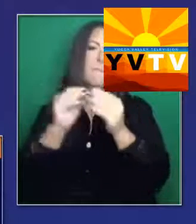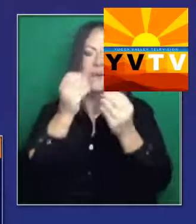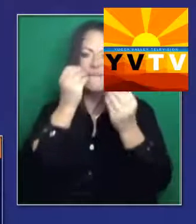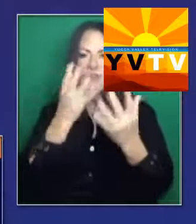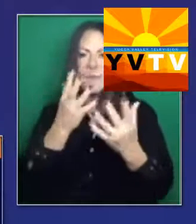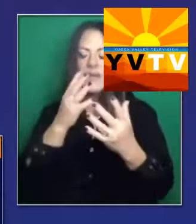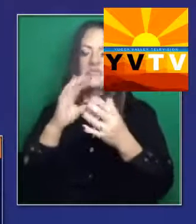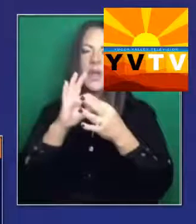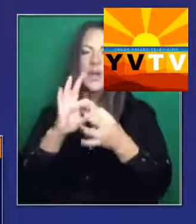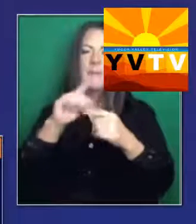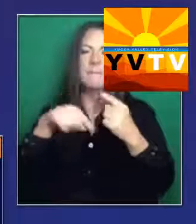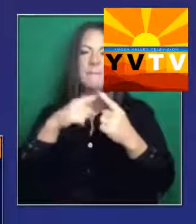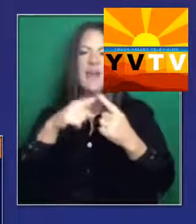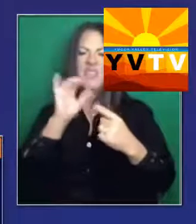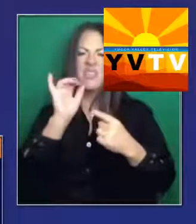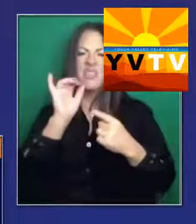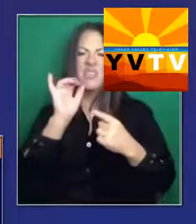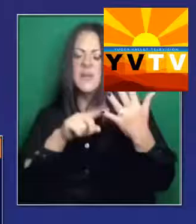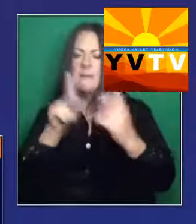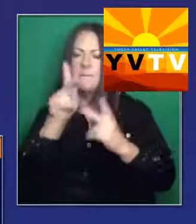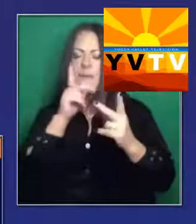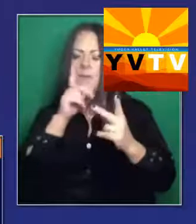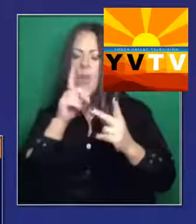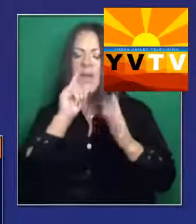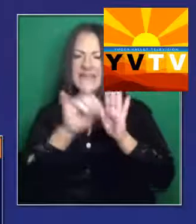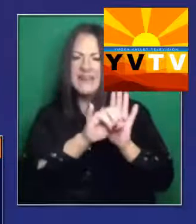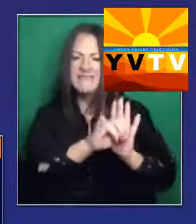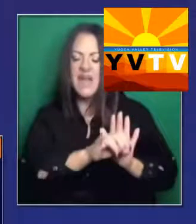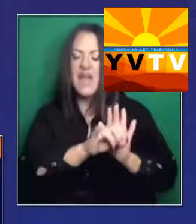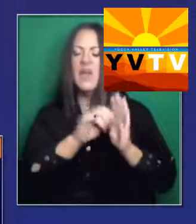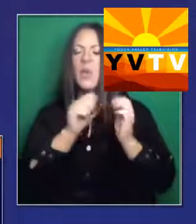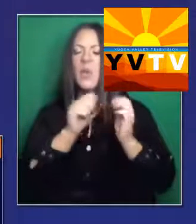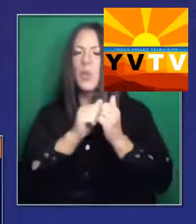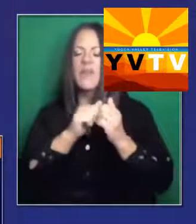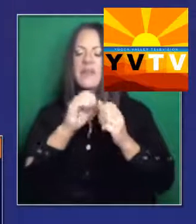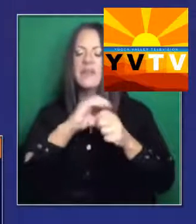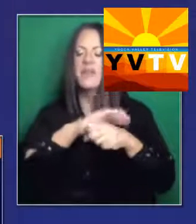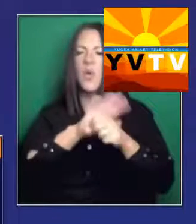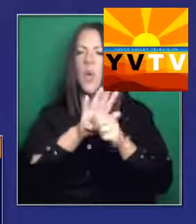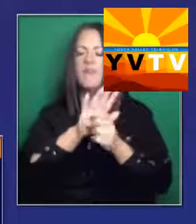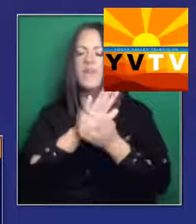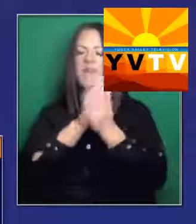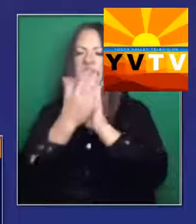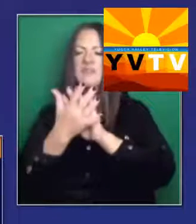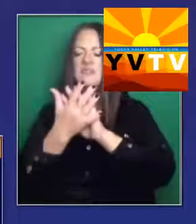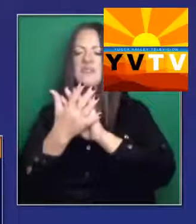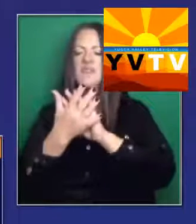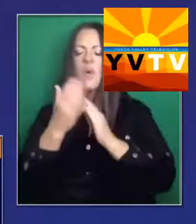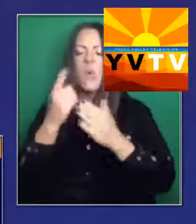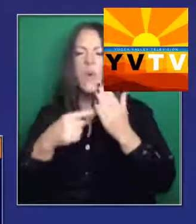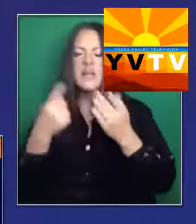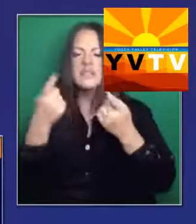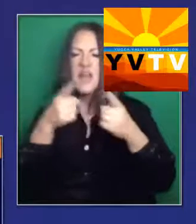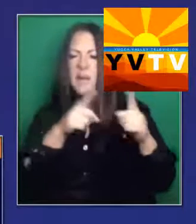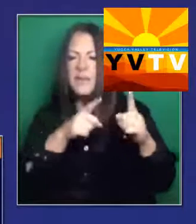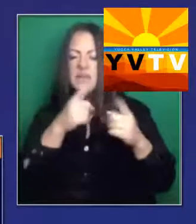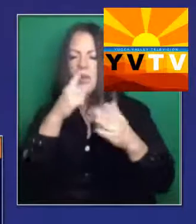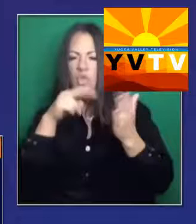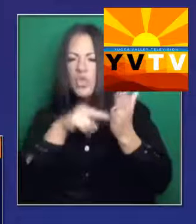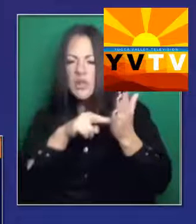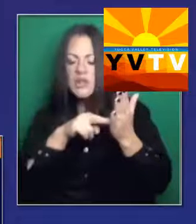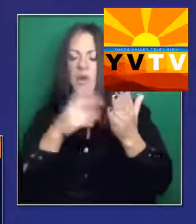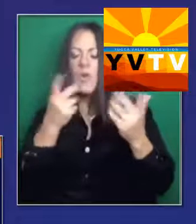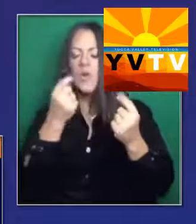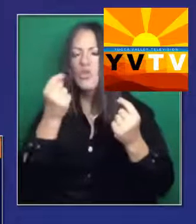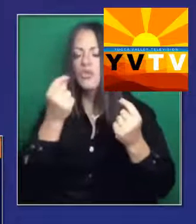that's been done to understand more comprehensively what the strain looks like and what it's doing. I'll get to that in a second, but just briefly,